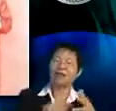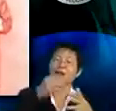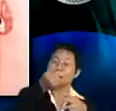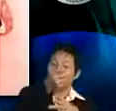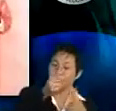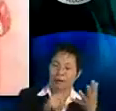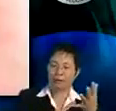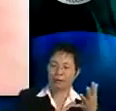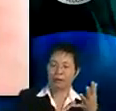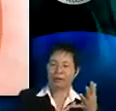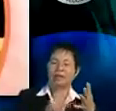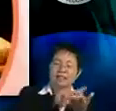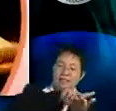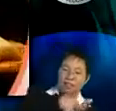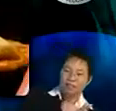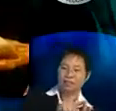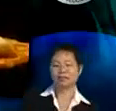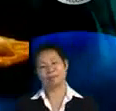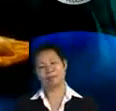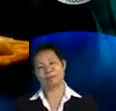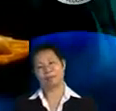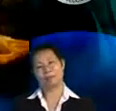milk, and cheese.